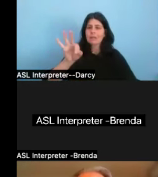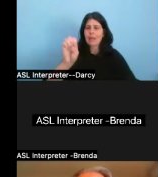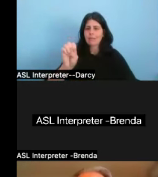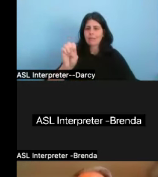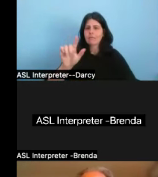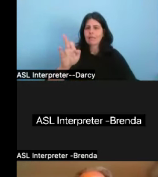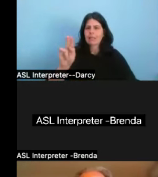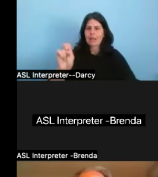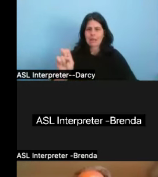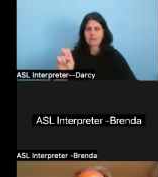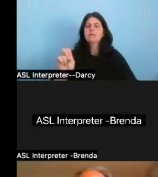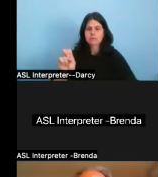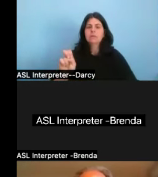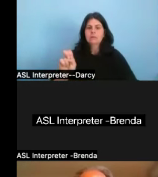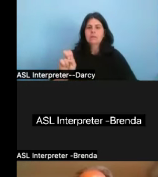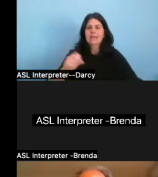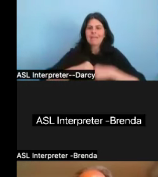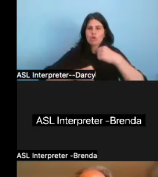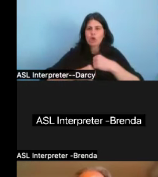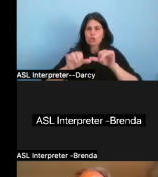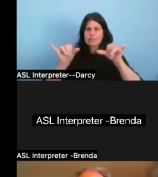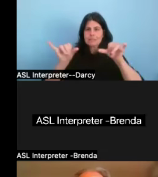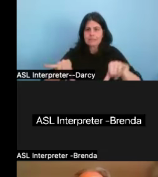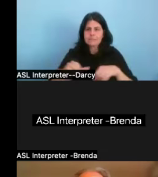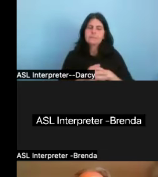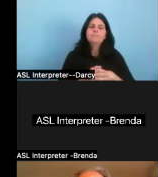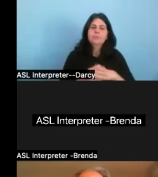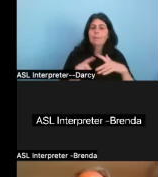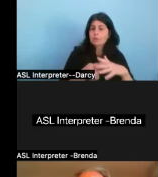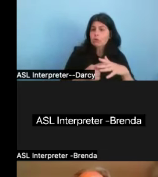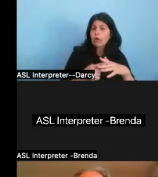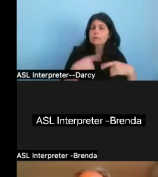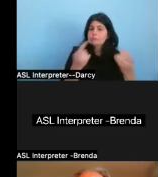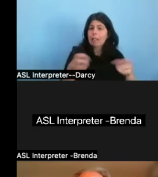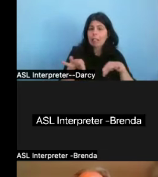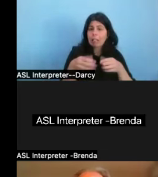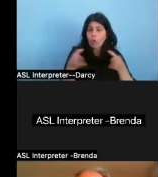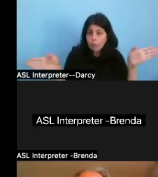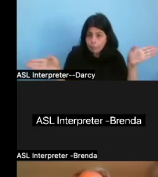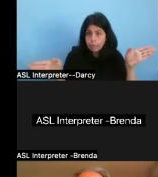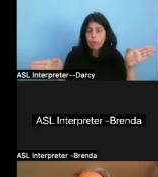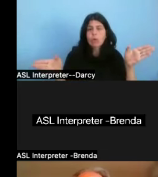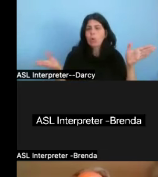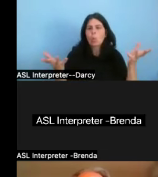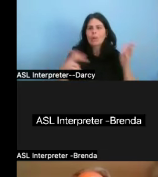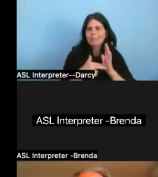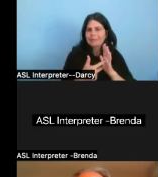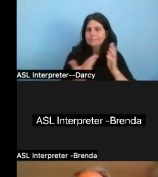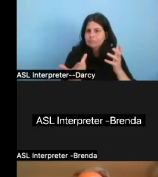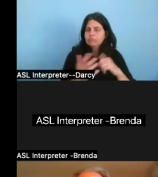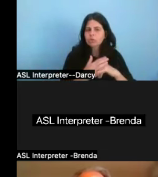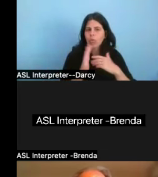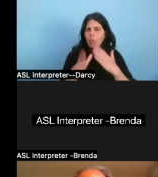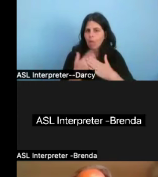infrastructure systems. I'm going to start by giving you an overview of what lifeline infrastructure systems are, so we're all on the